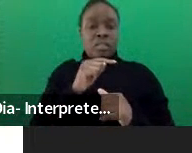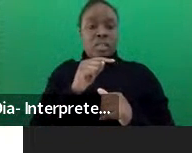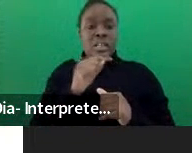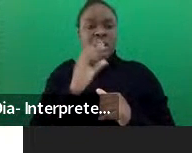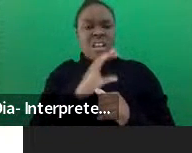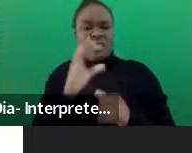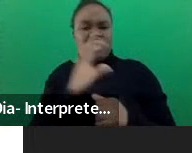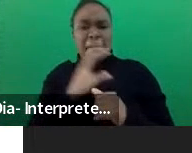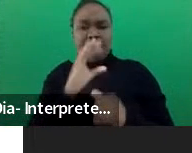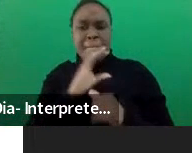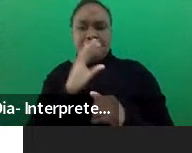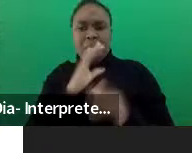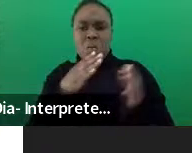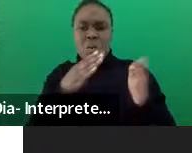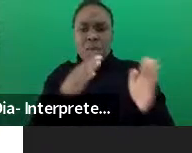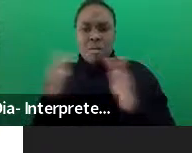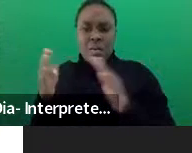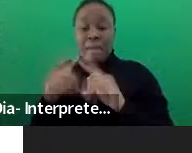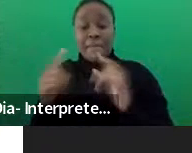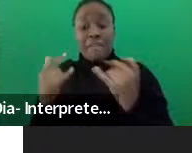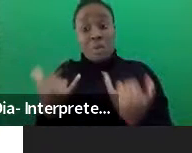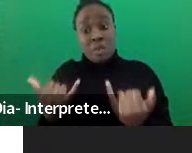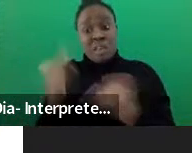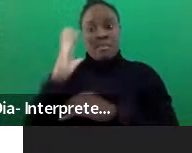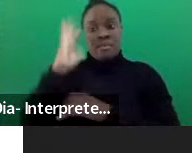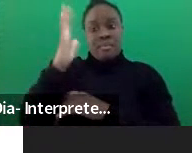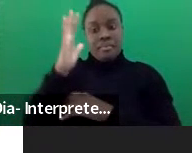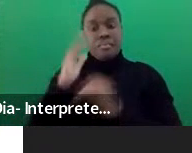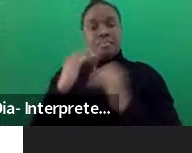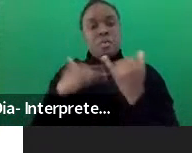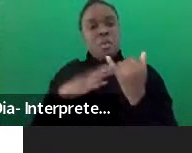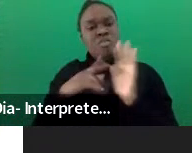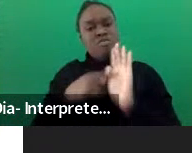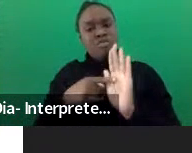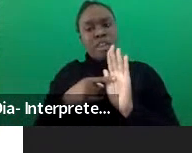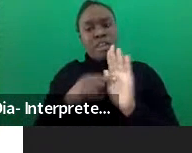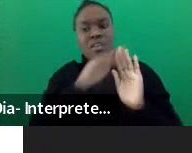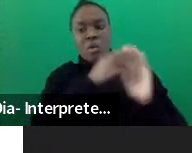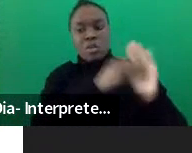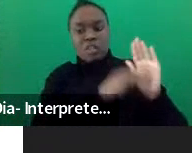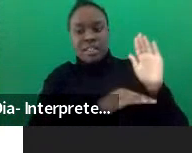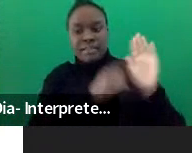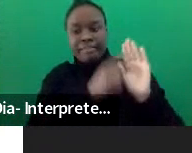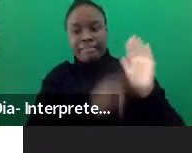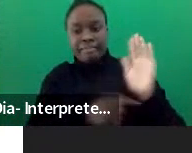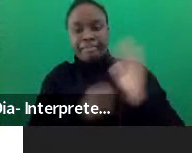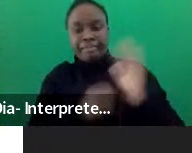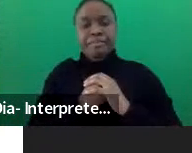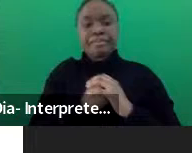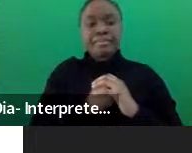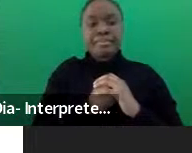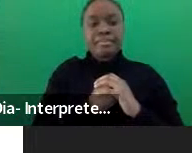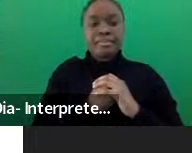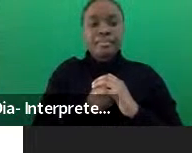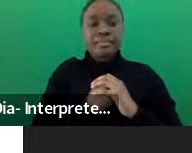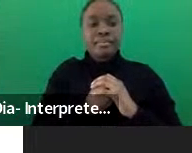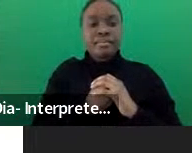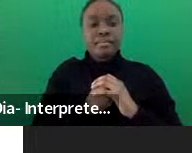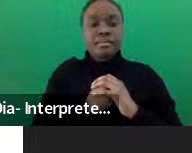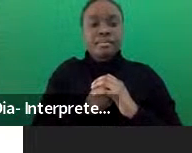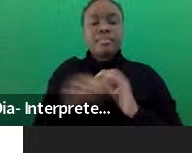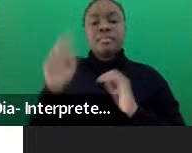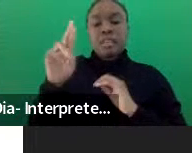this presentation, just to share with you the content, we'll take you through the detail of the